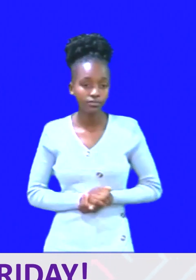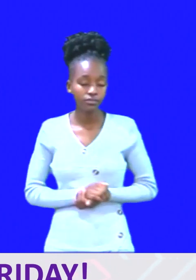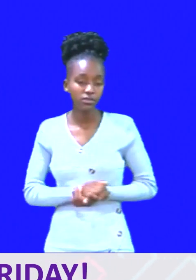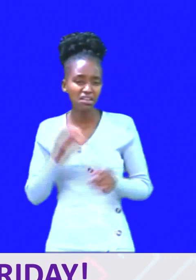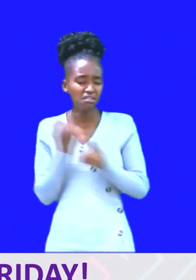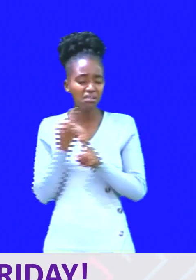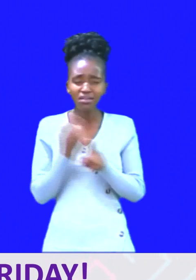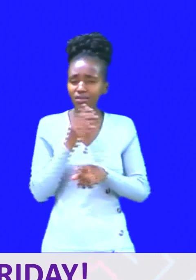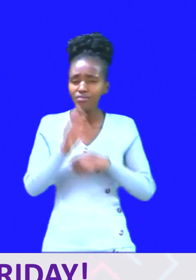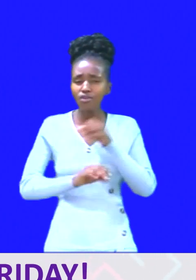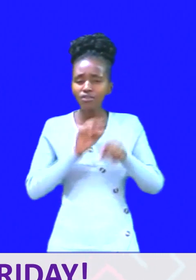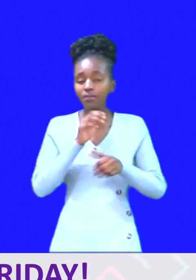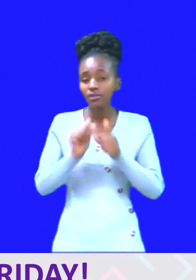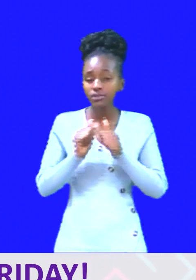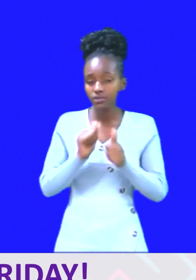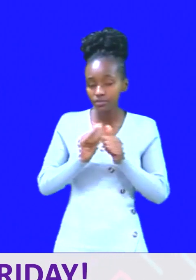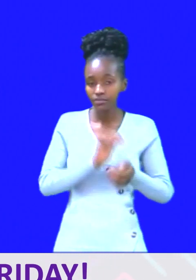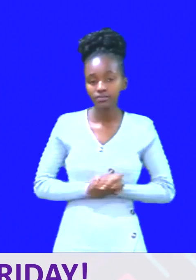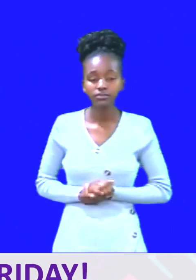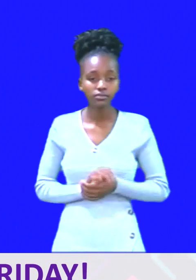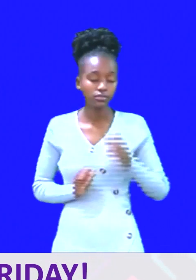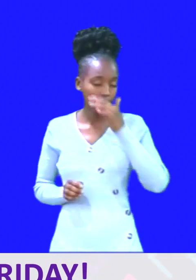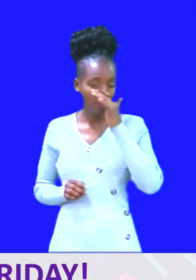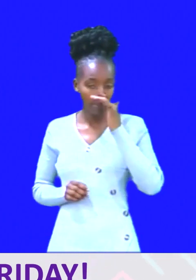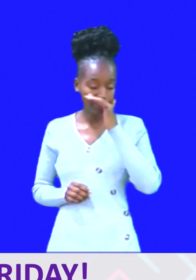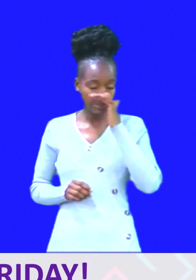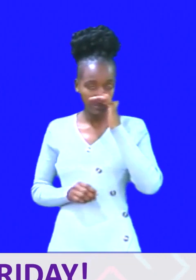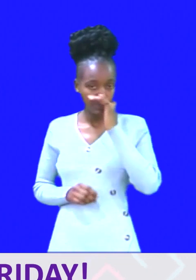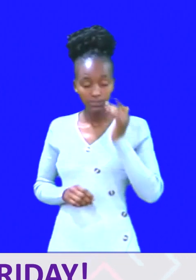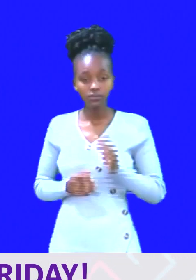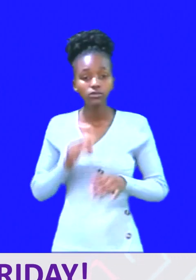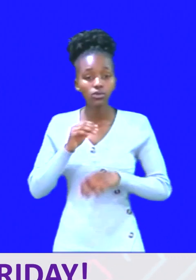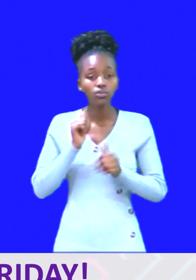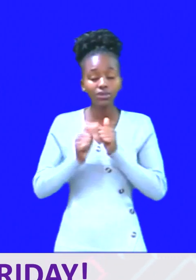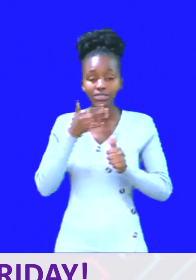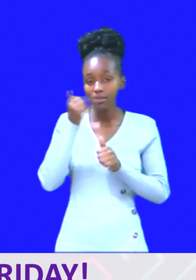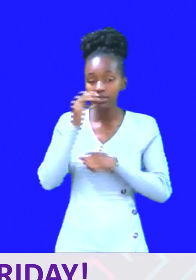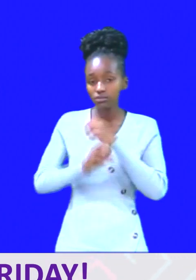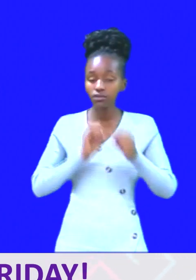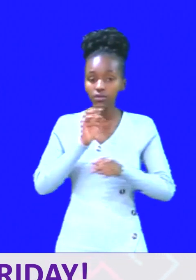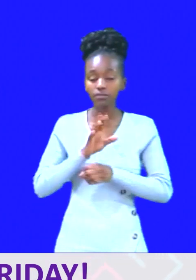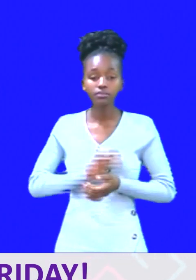ama just a movie? Kwanza tuanzeni na movie. Napenda action movies ama drama ama comedy.